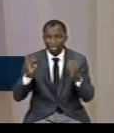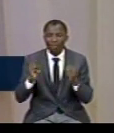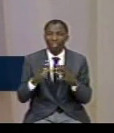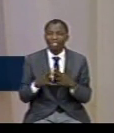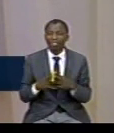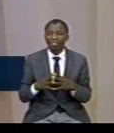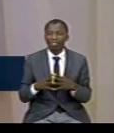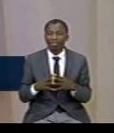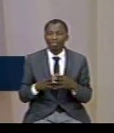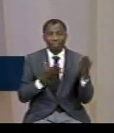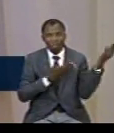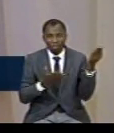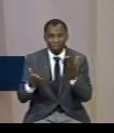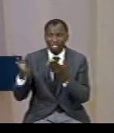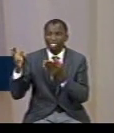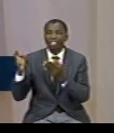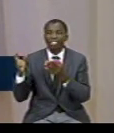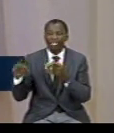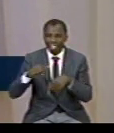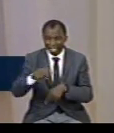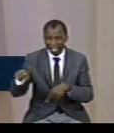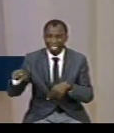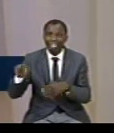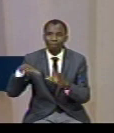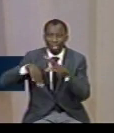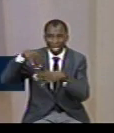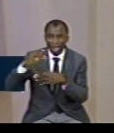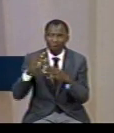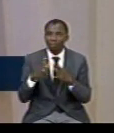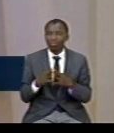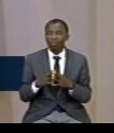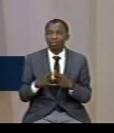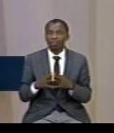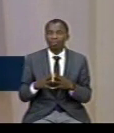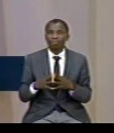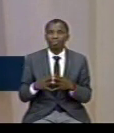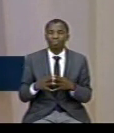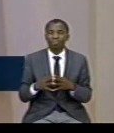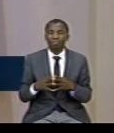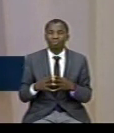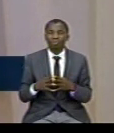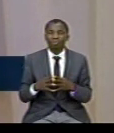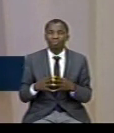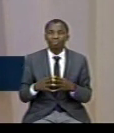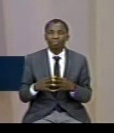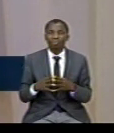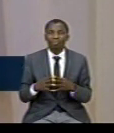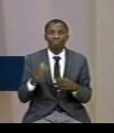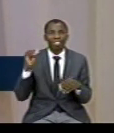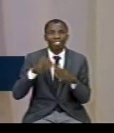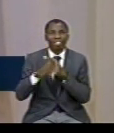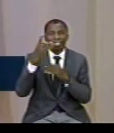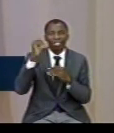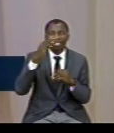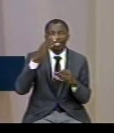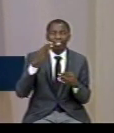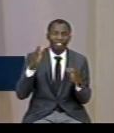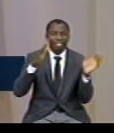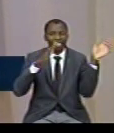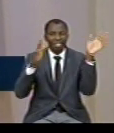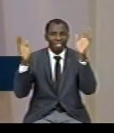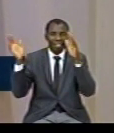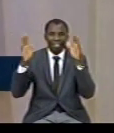Bring them out. I can see crutches in the air.